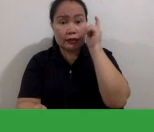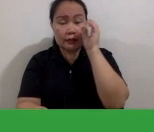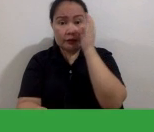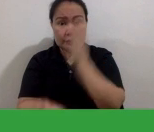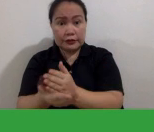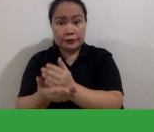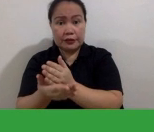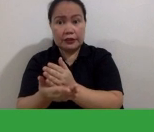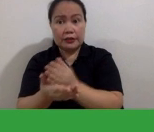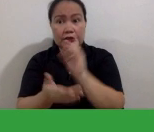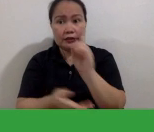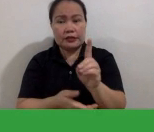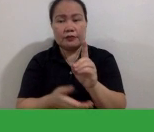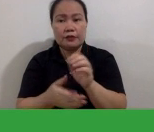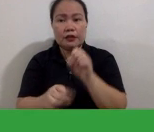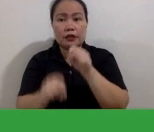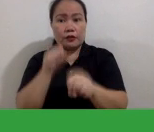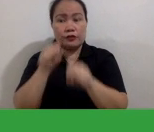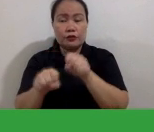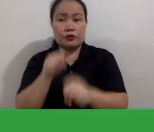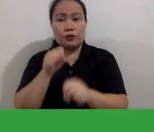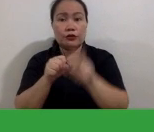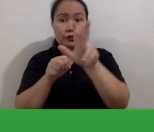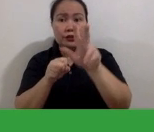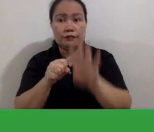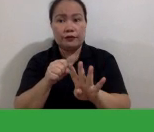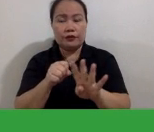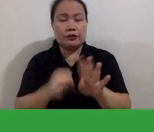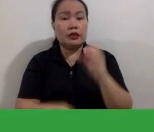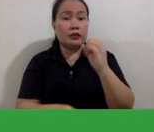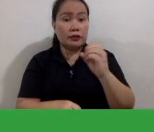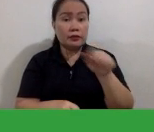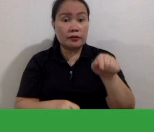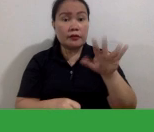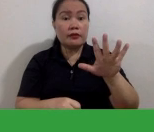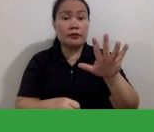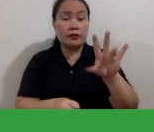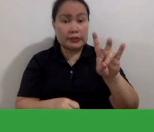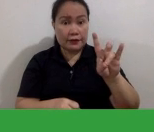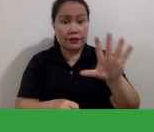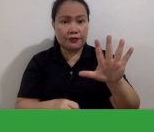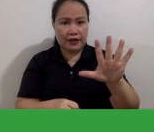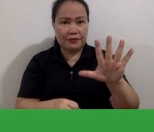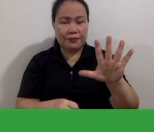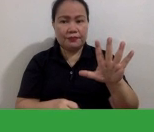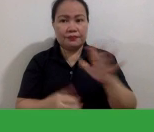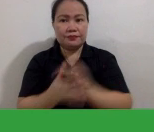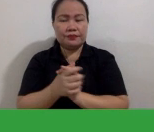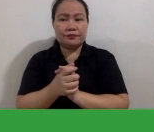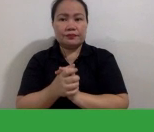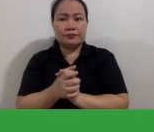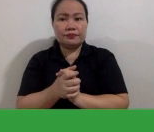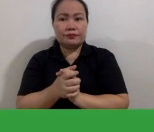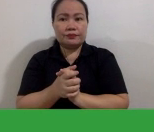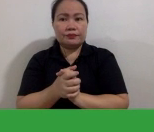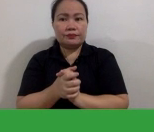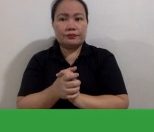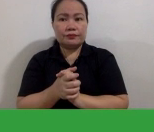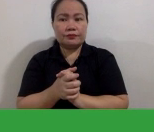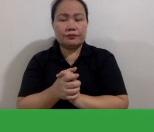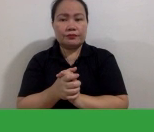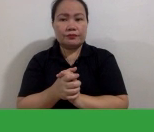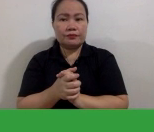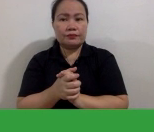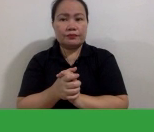terminating decimal. And then, so therefore, 3/4 is equivalent to 0.75. Okay? So,